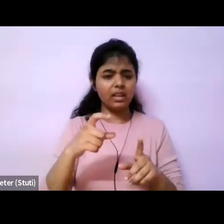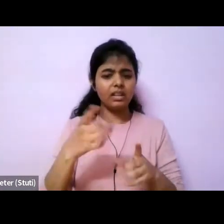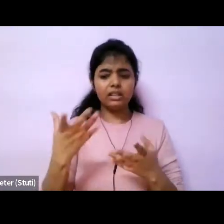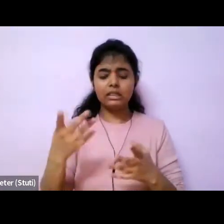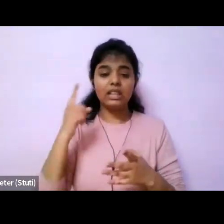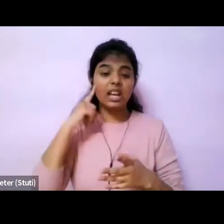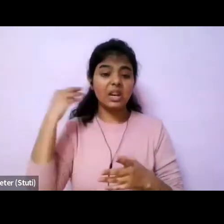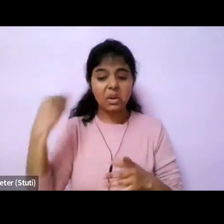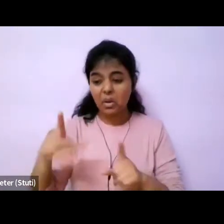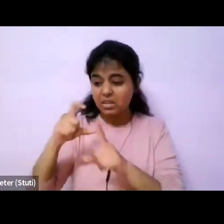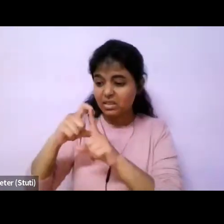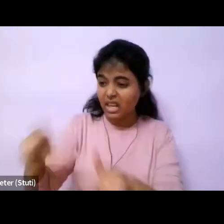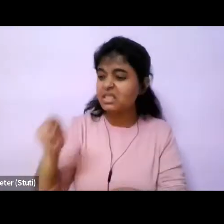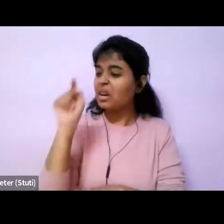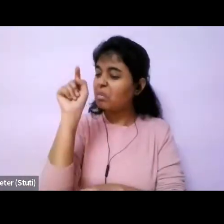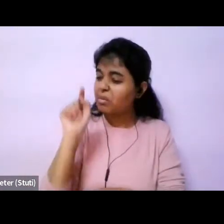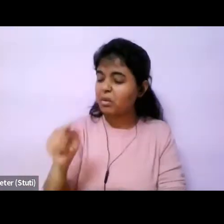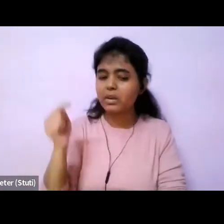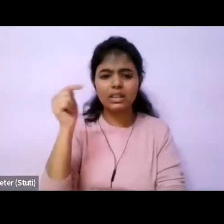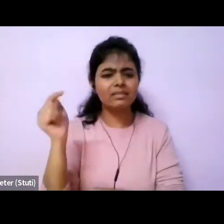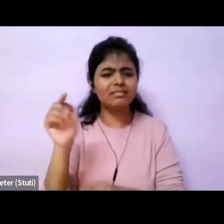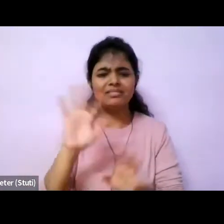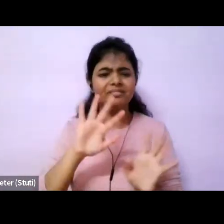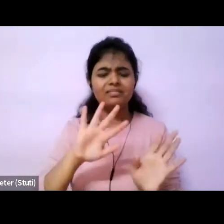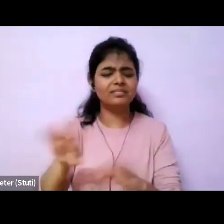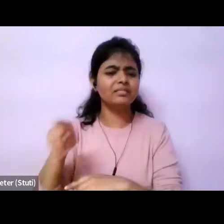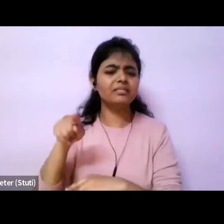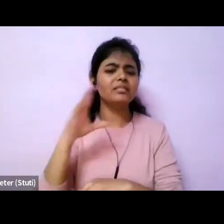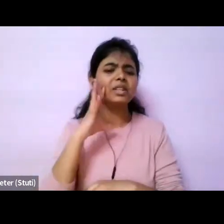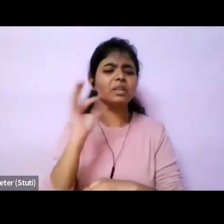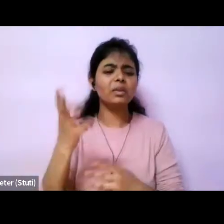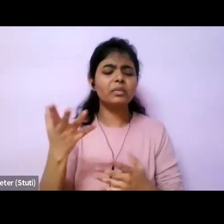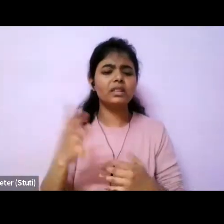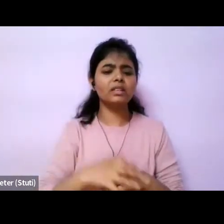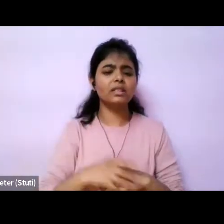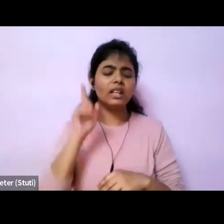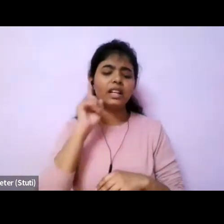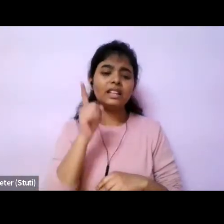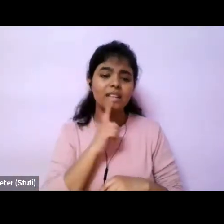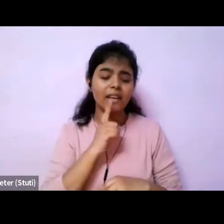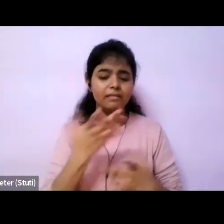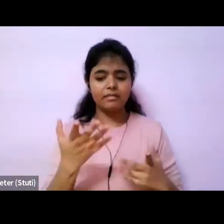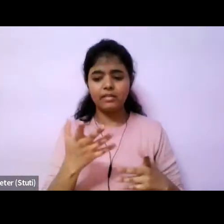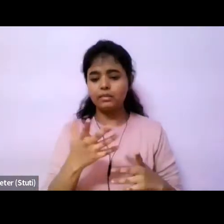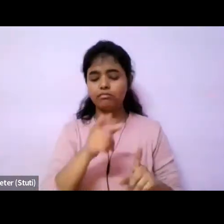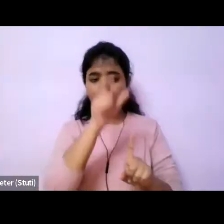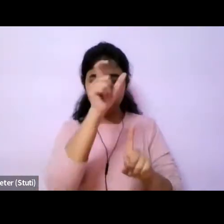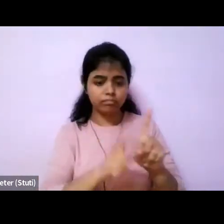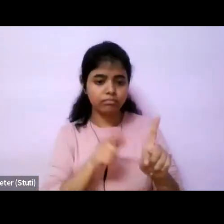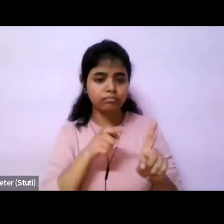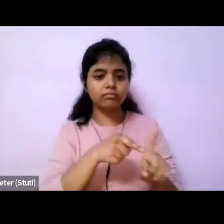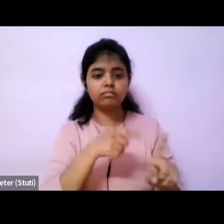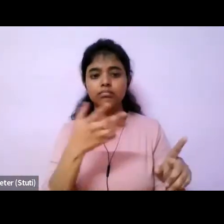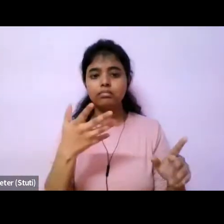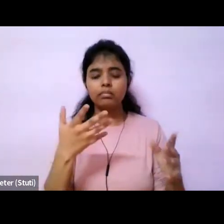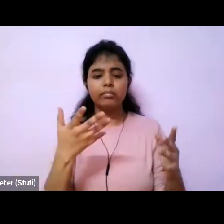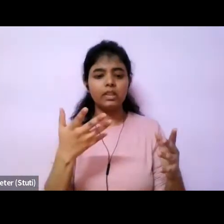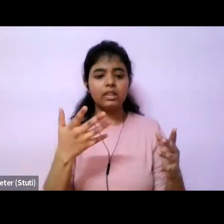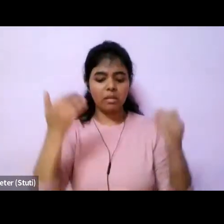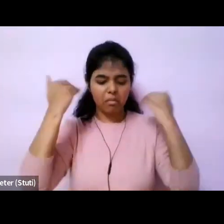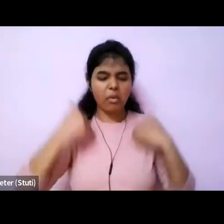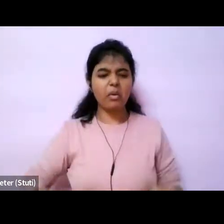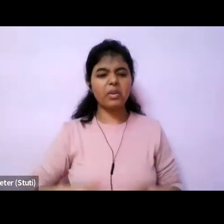loss. They show how taking a deaf turn enables us to challenge reductive attempts at exclusion of bodily